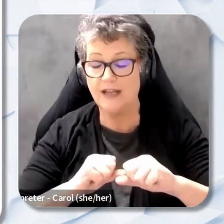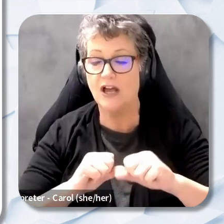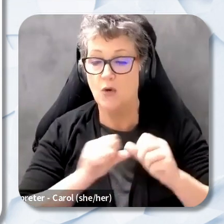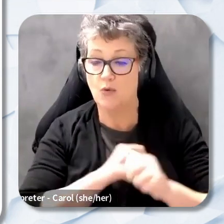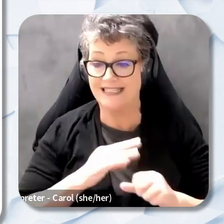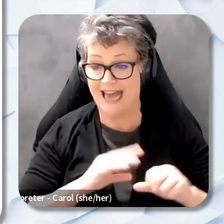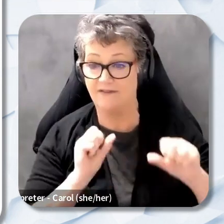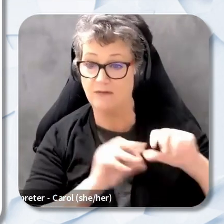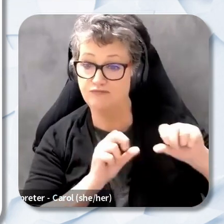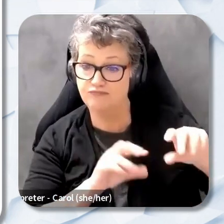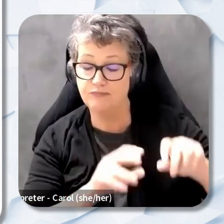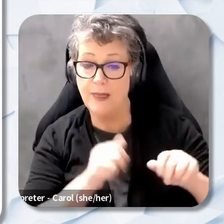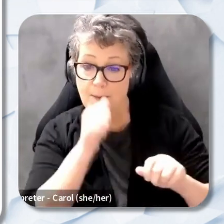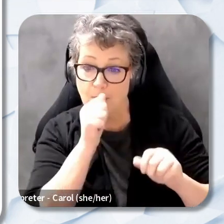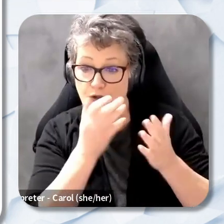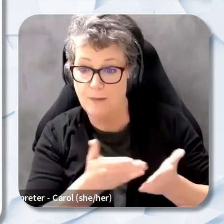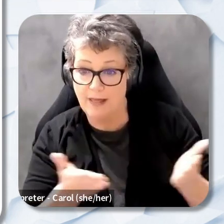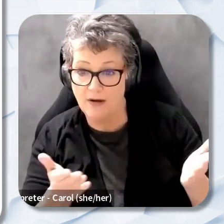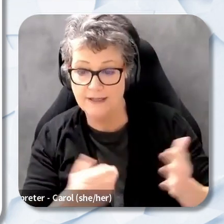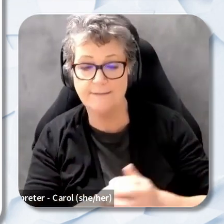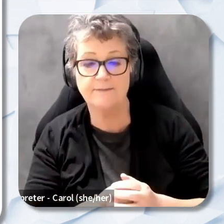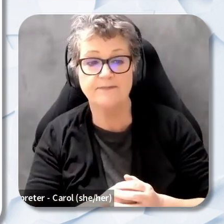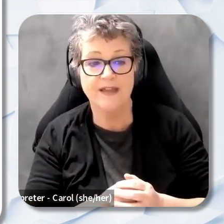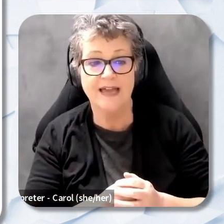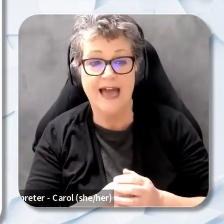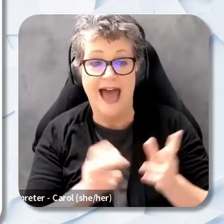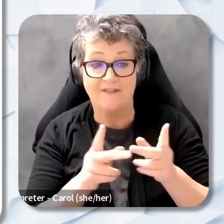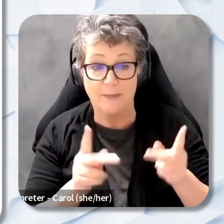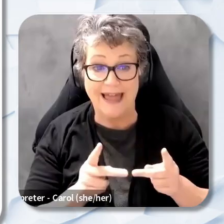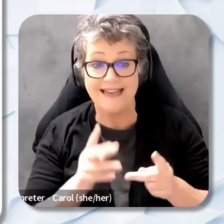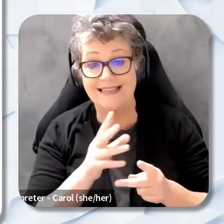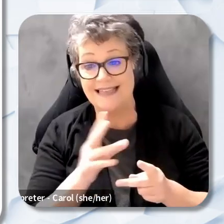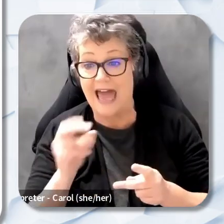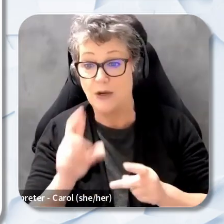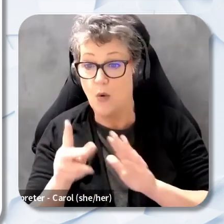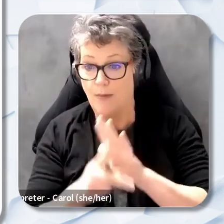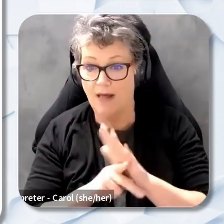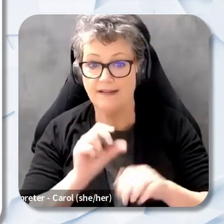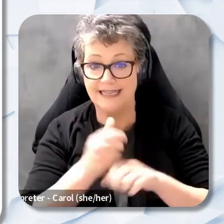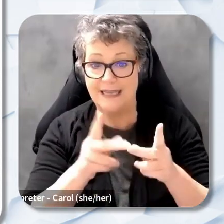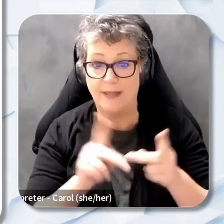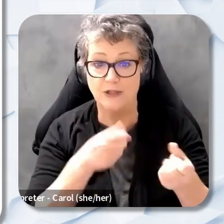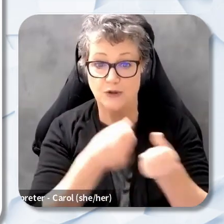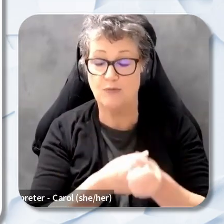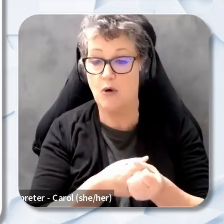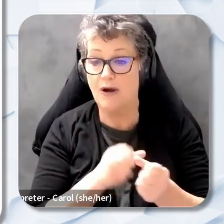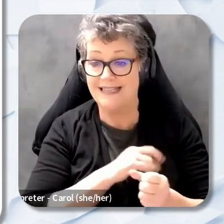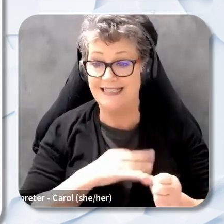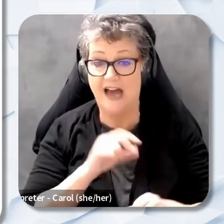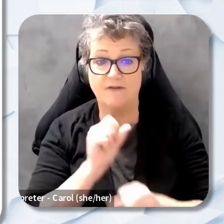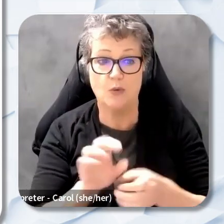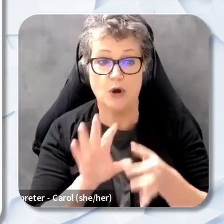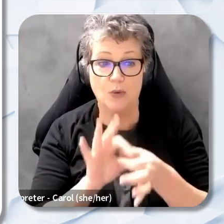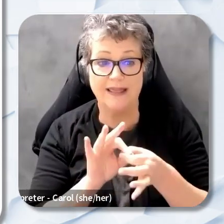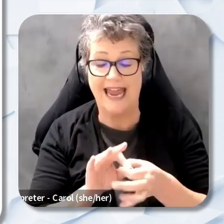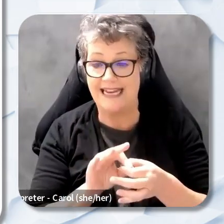can store their personal belongings, have space and/or policies in place to support staff for